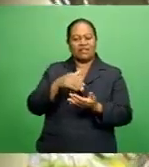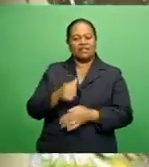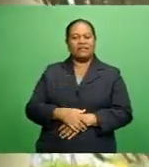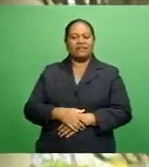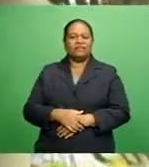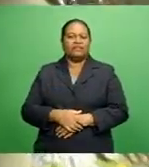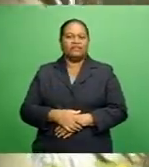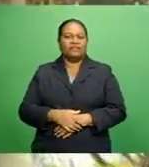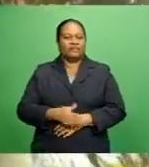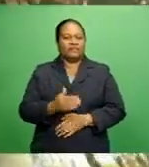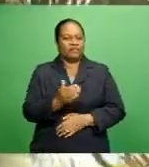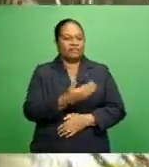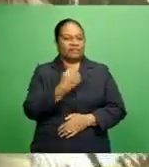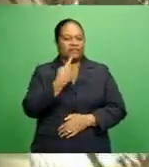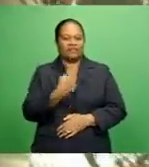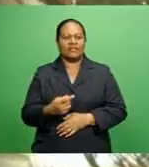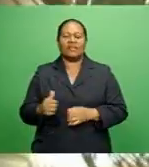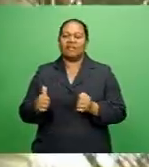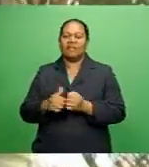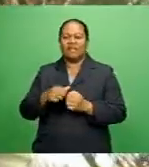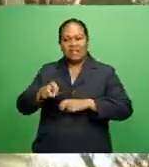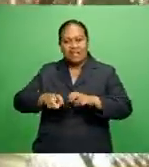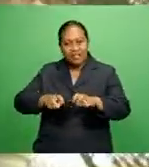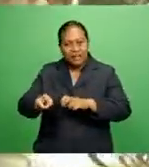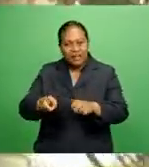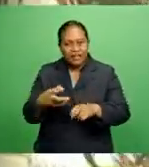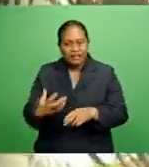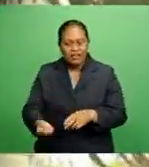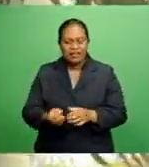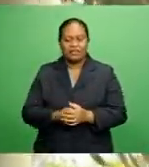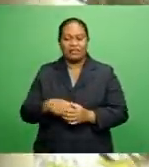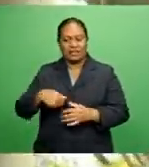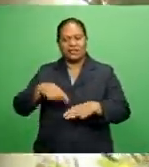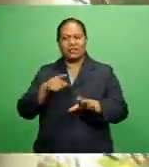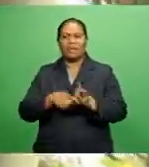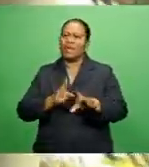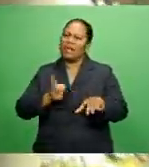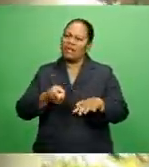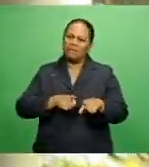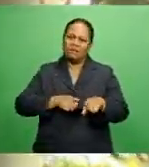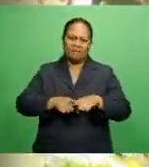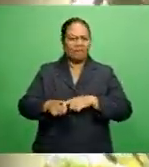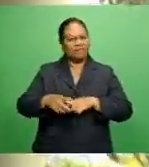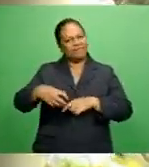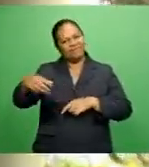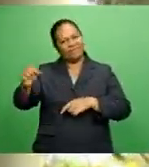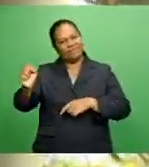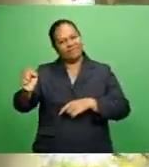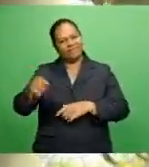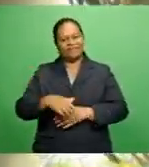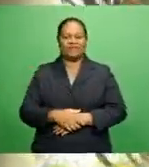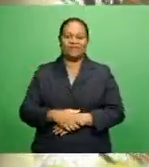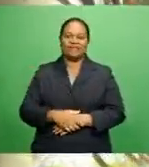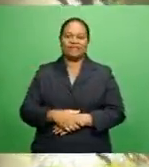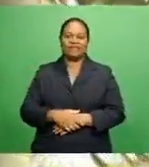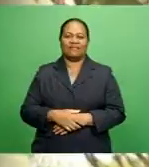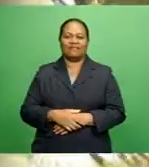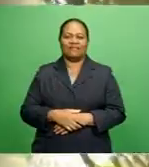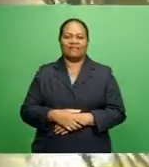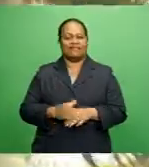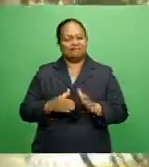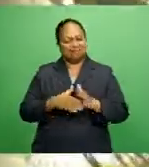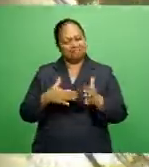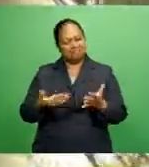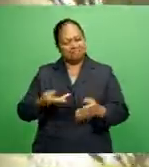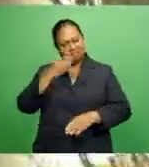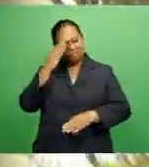have lots of new athletes this year. Most of our athletes had gone. So we are